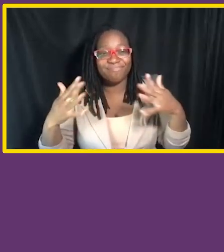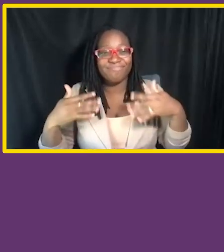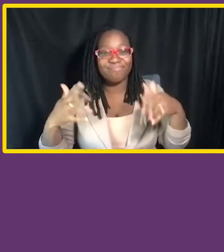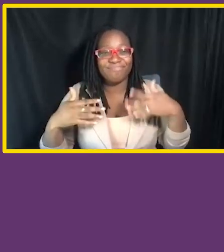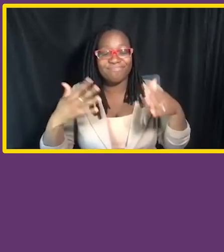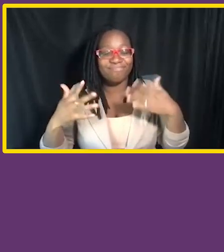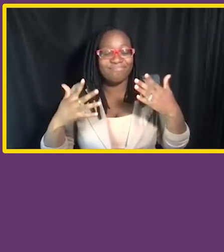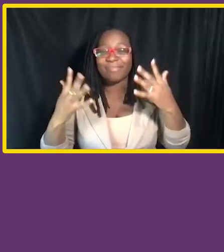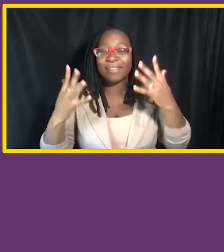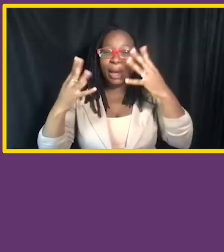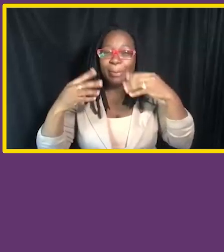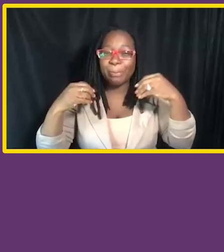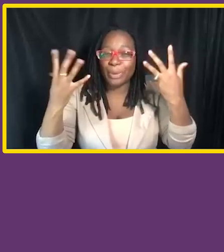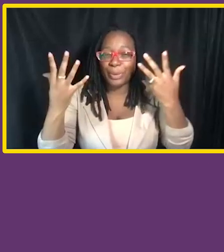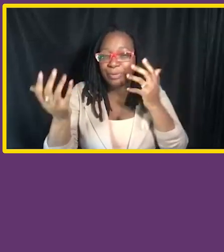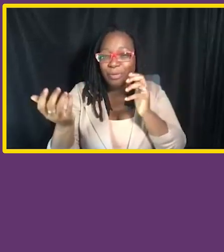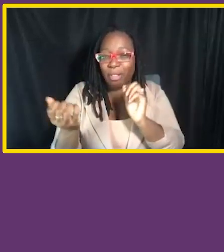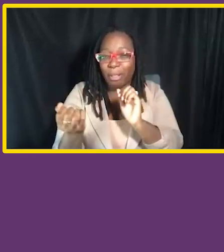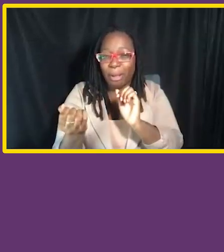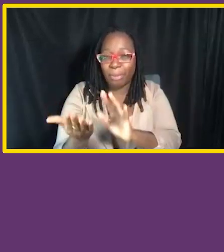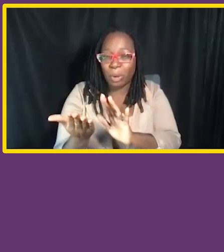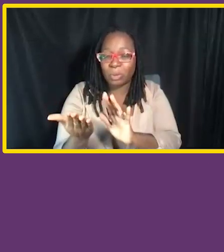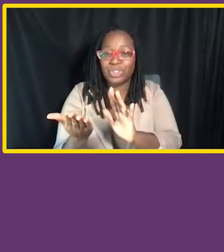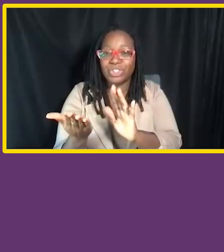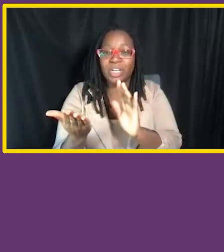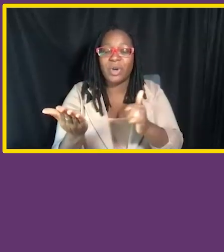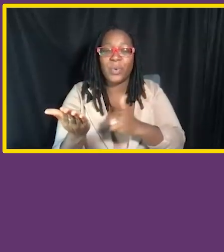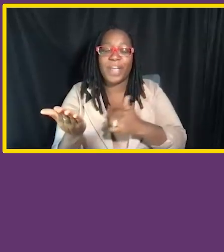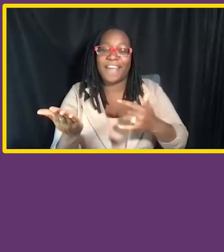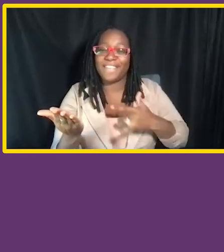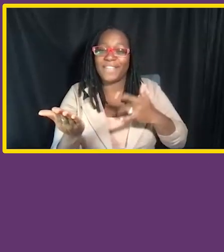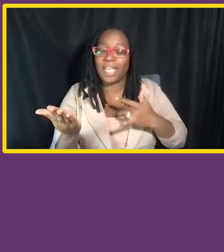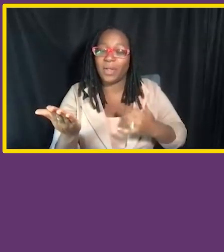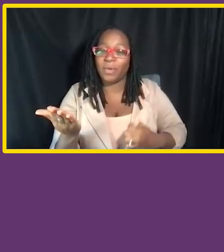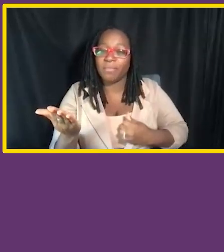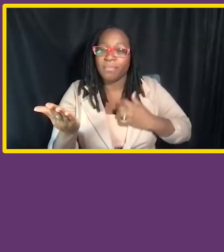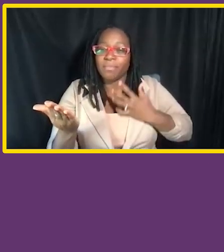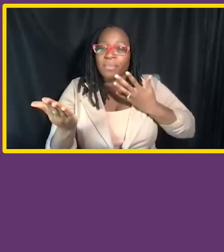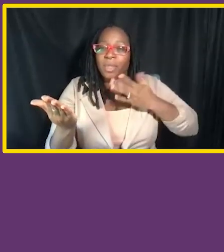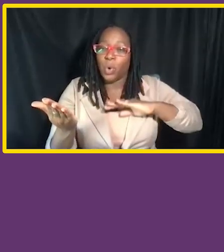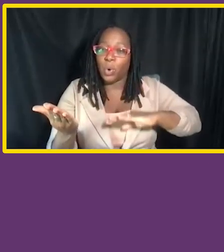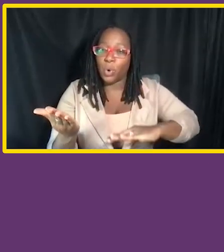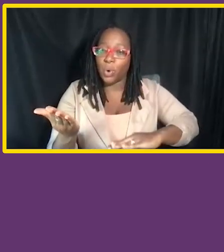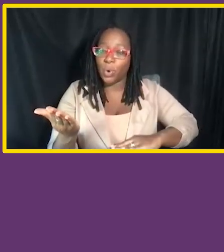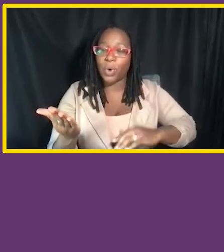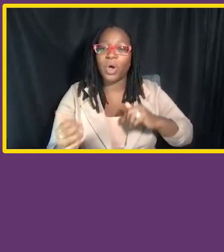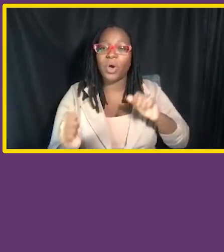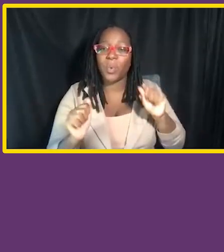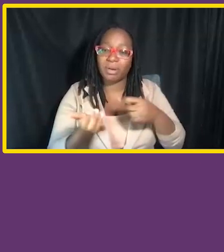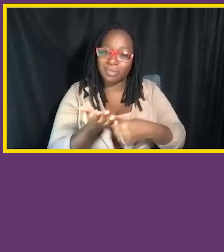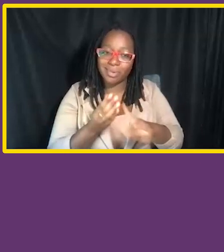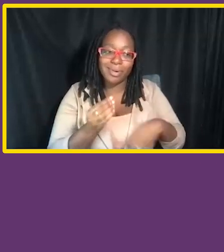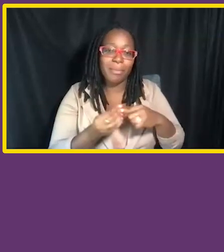I'll say, a beautiful way, because there's such breadth to it, right? We're talking about racism, which we could spend a